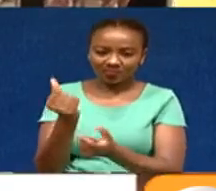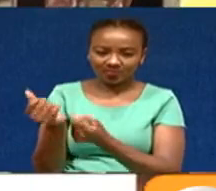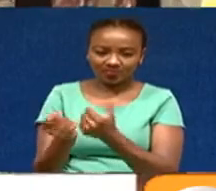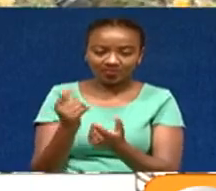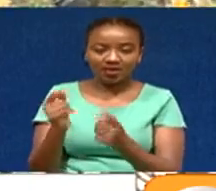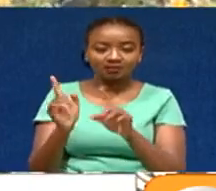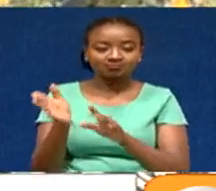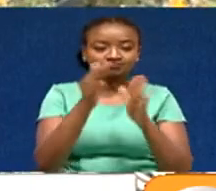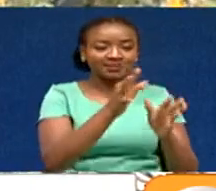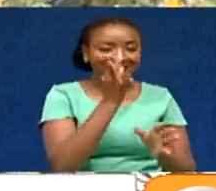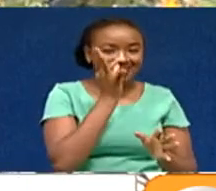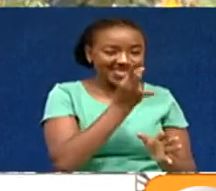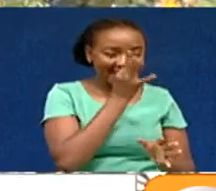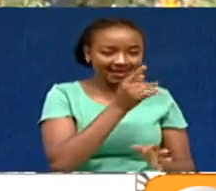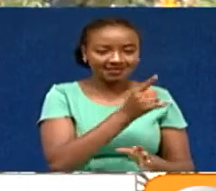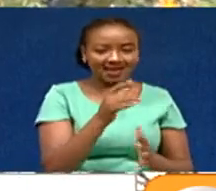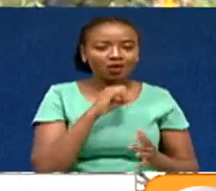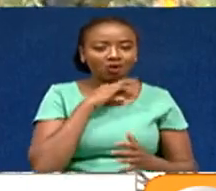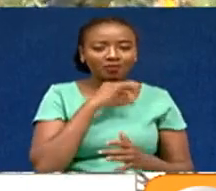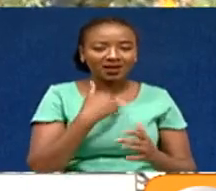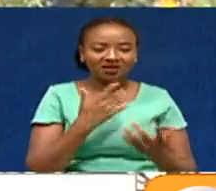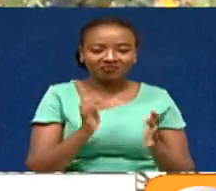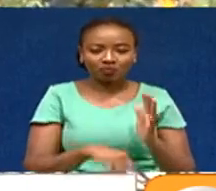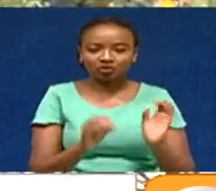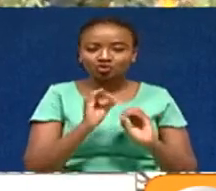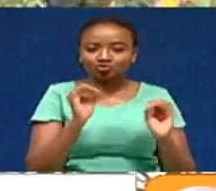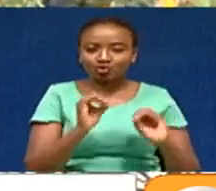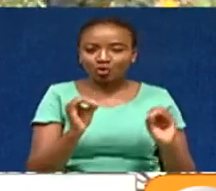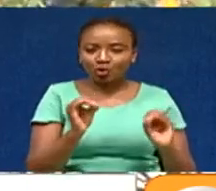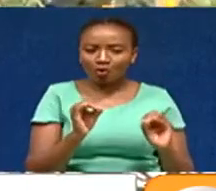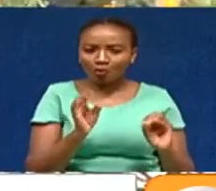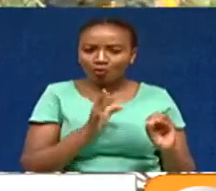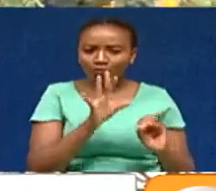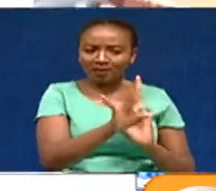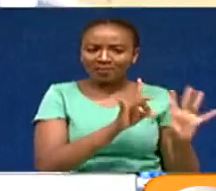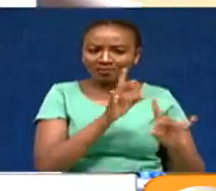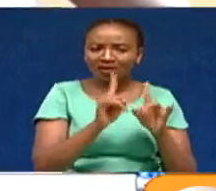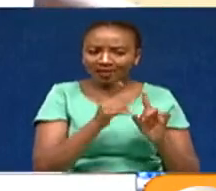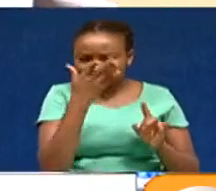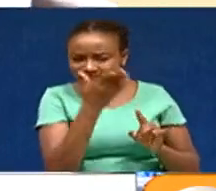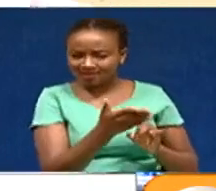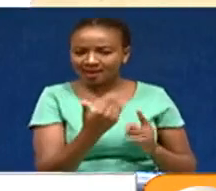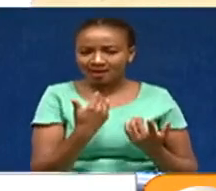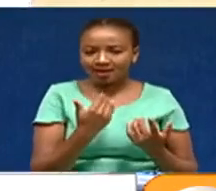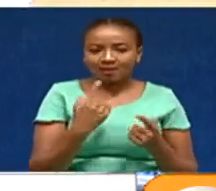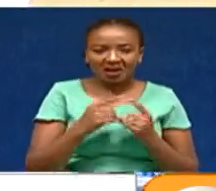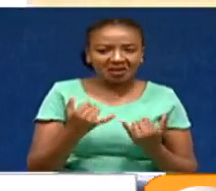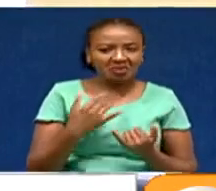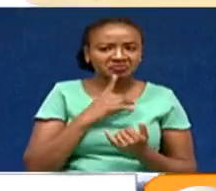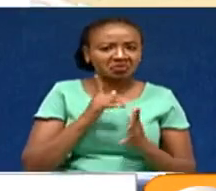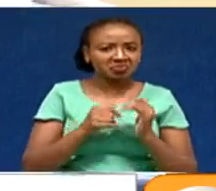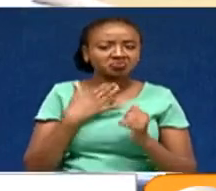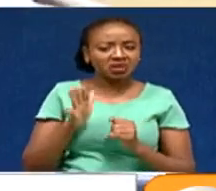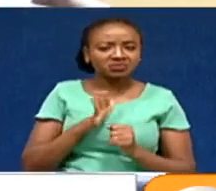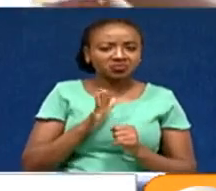exercise, while in Nyeri, the complaints were of no female candidates being picked, even as the military says they are working to up the numbers